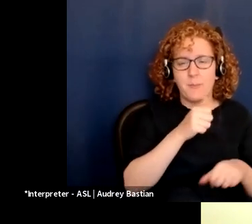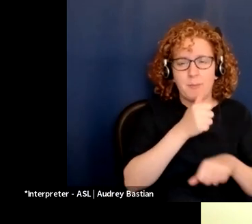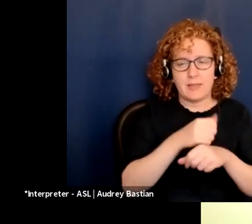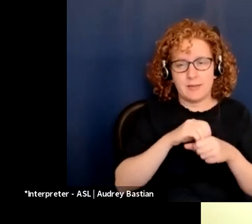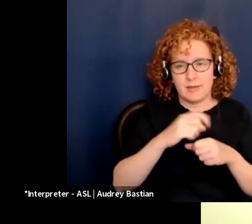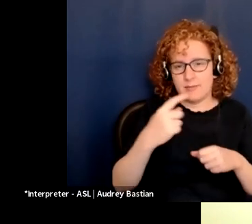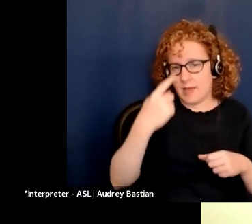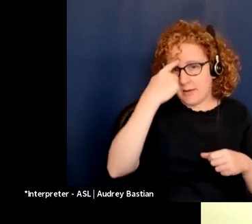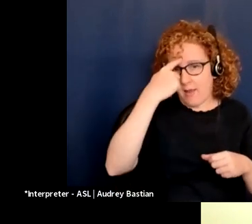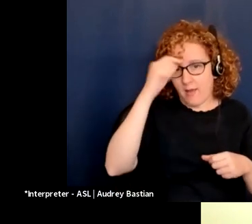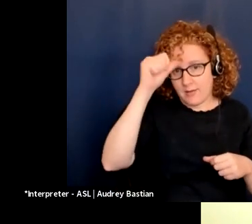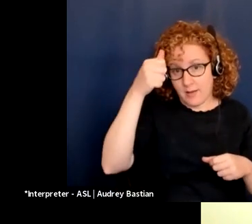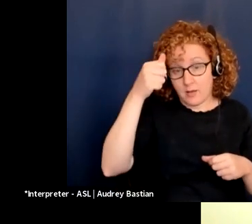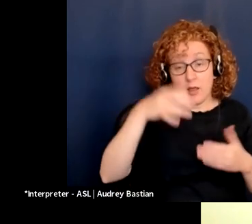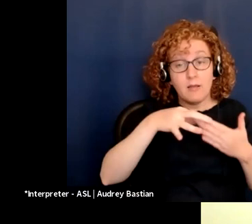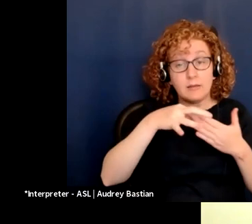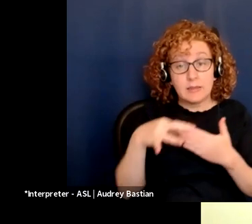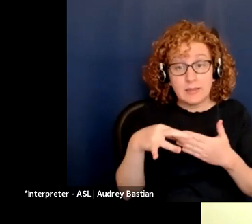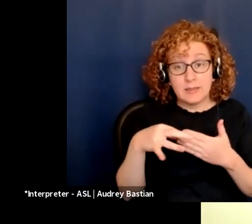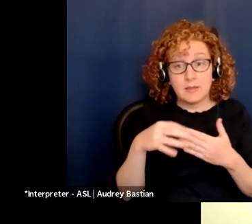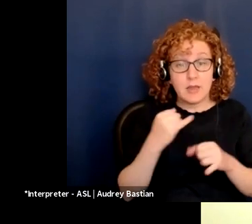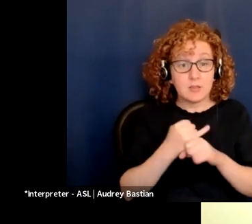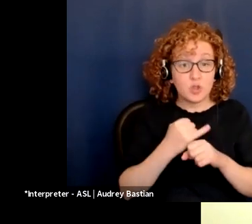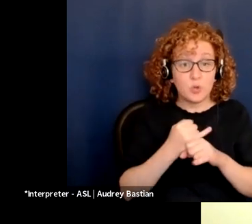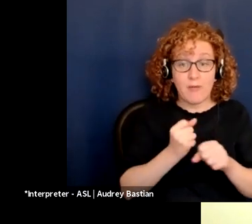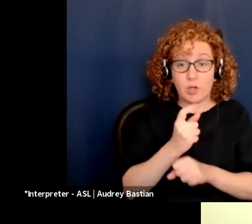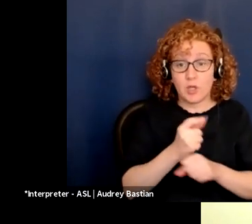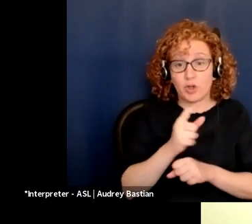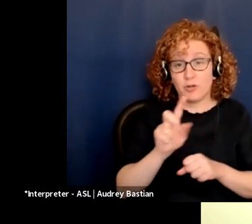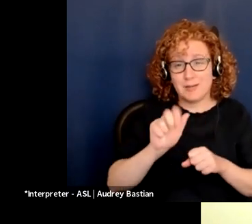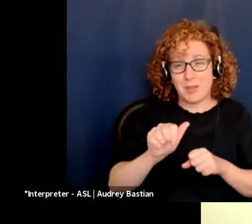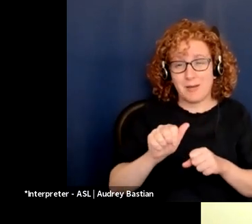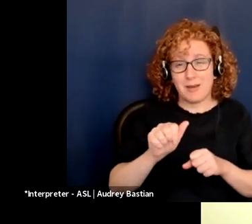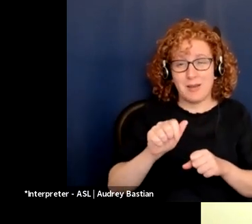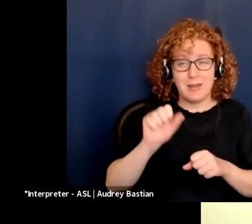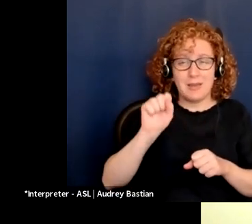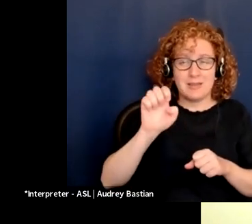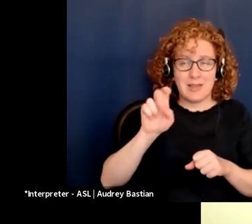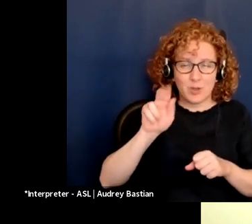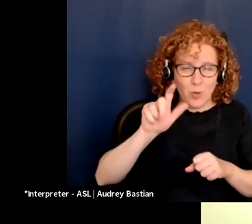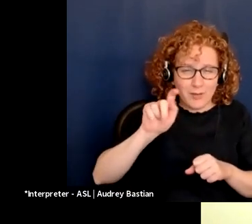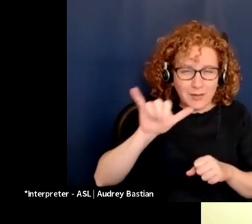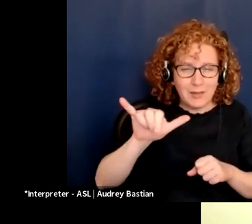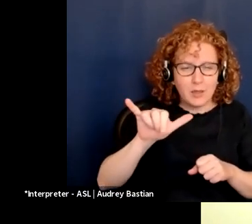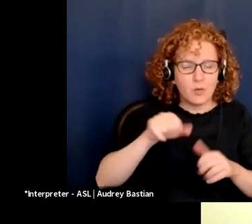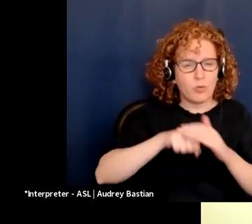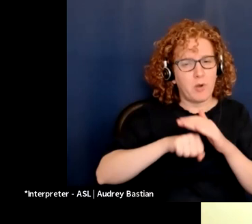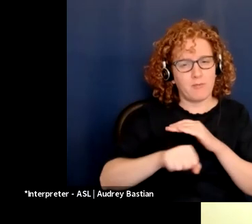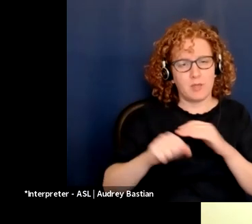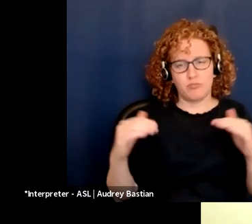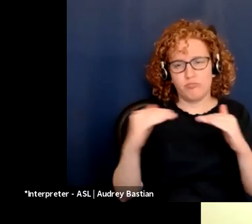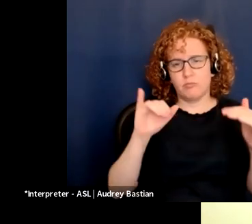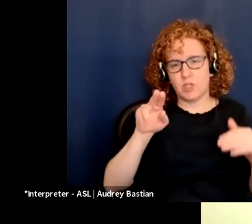India, and they lead an institute every year on disability, sexuality, and reproductive justice that is really